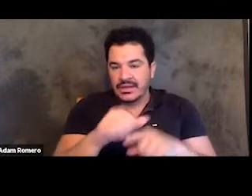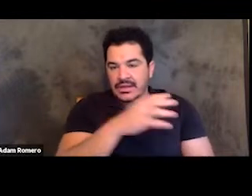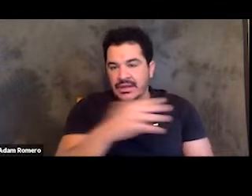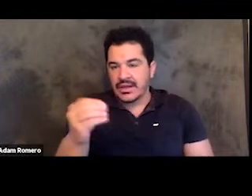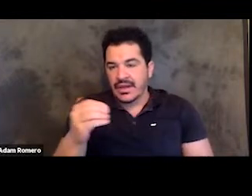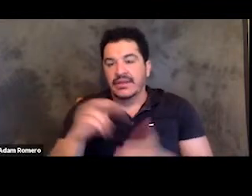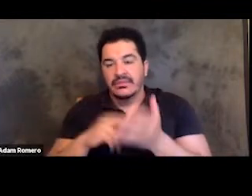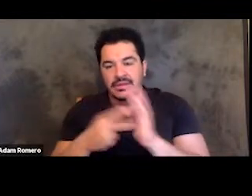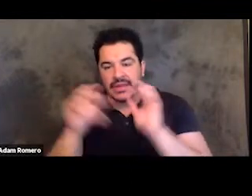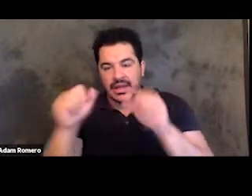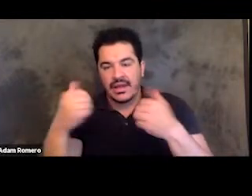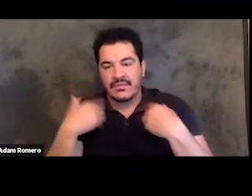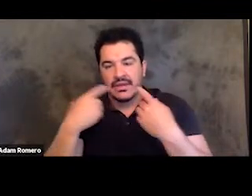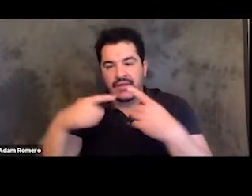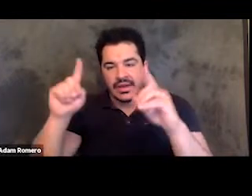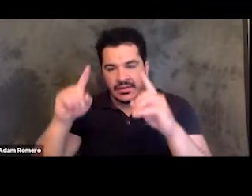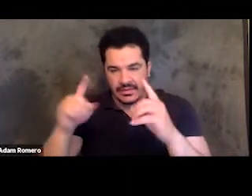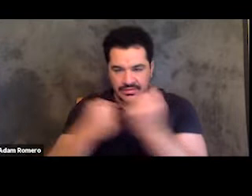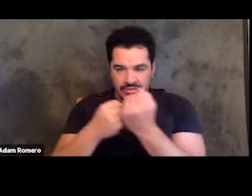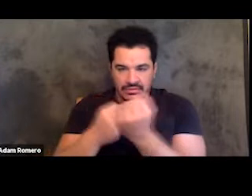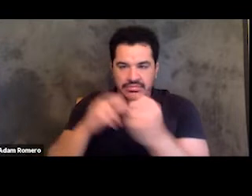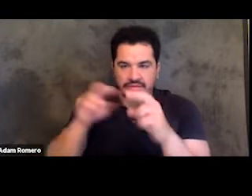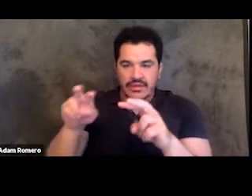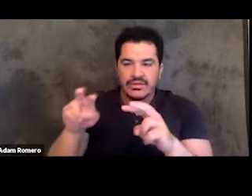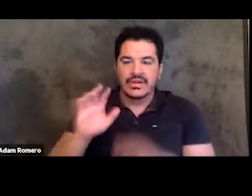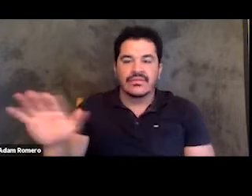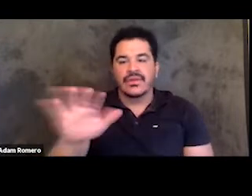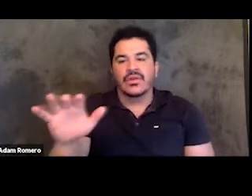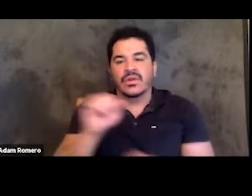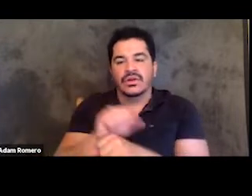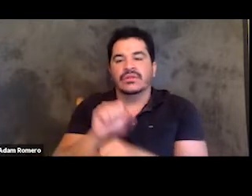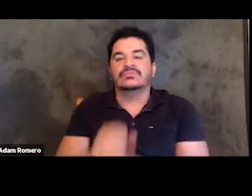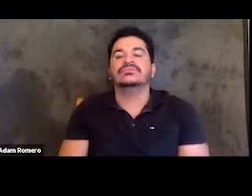supportive monitoring of the work that they're doing.